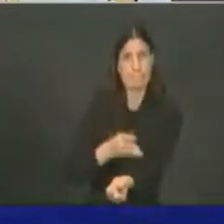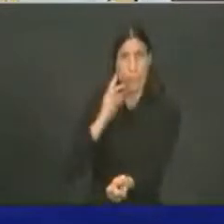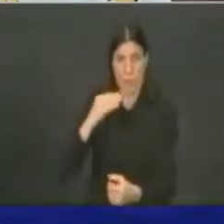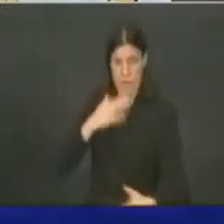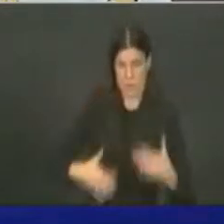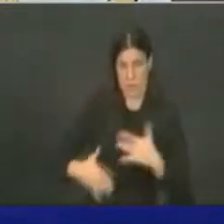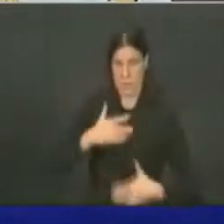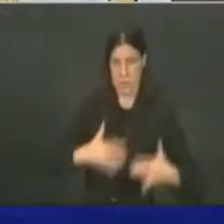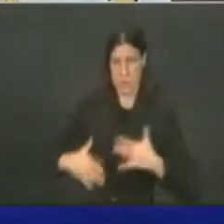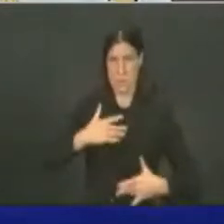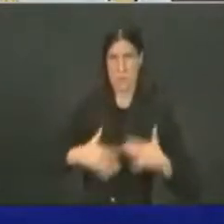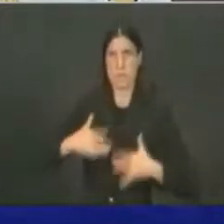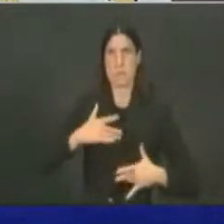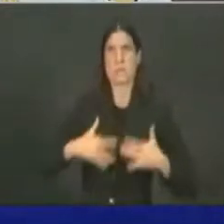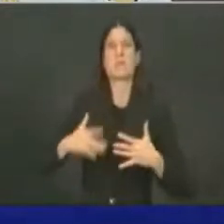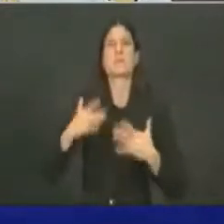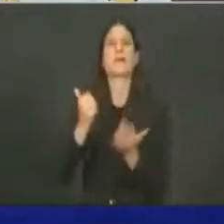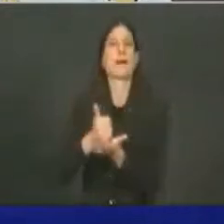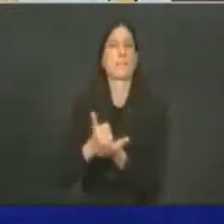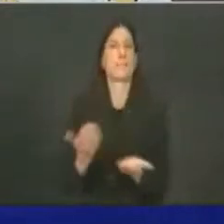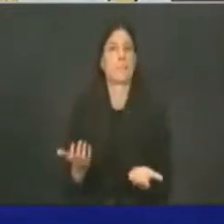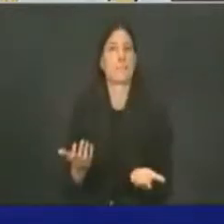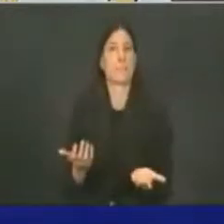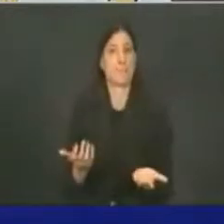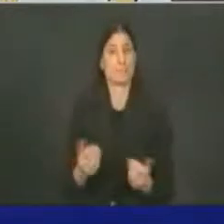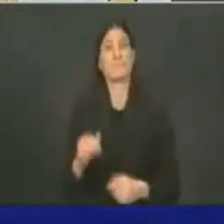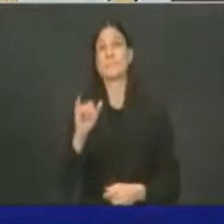We want to build it out at testing sites. We have